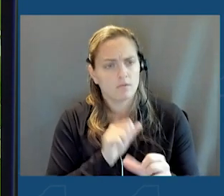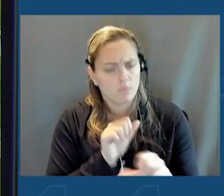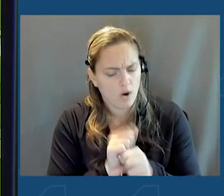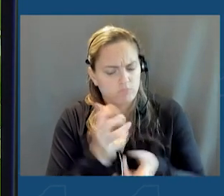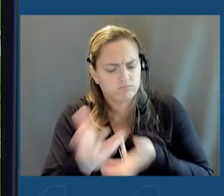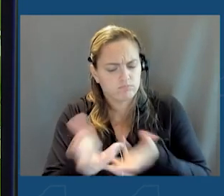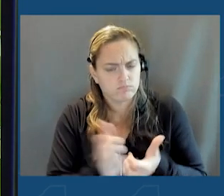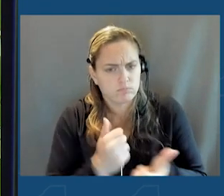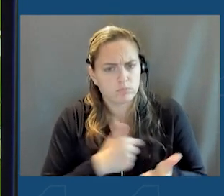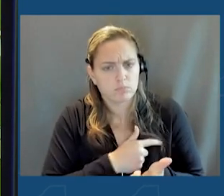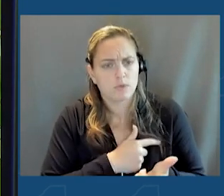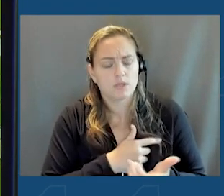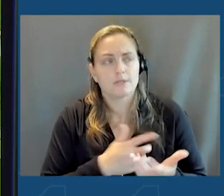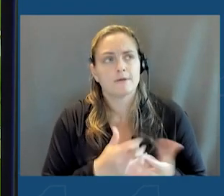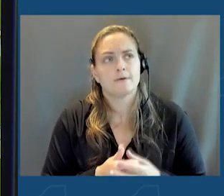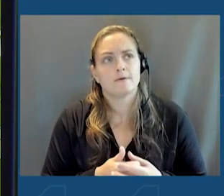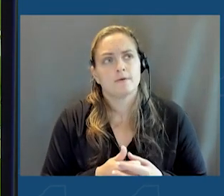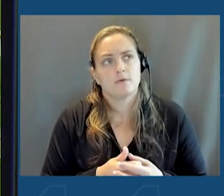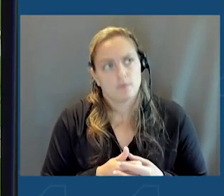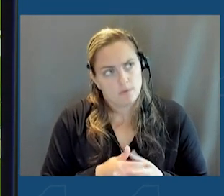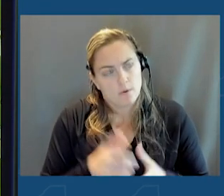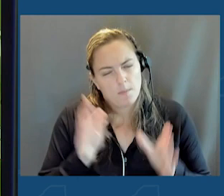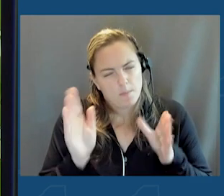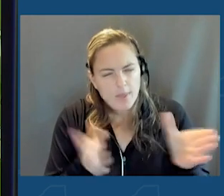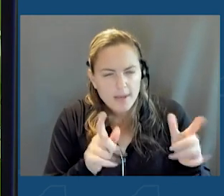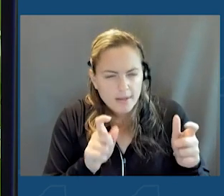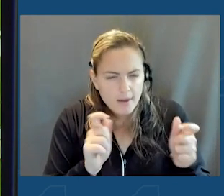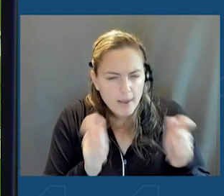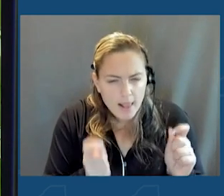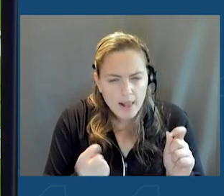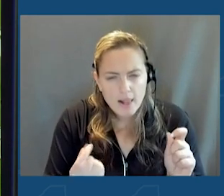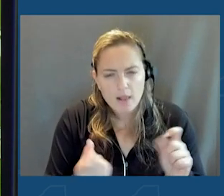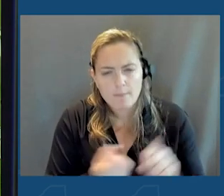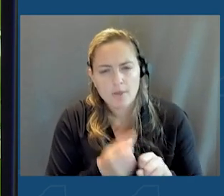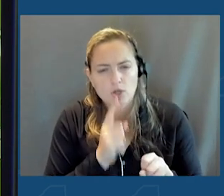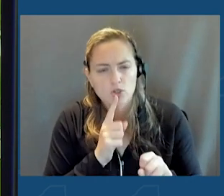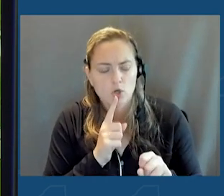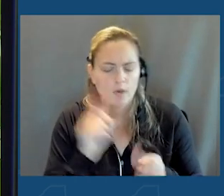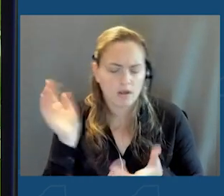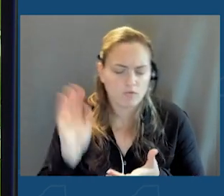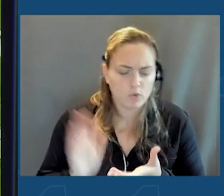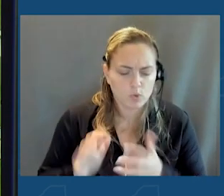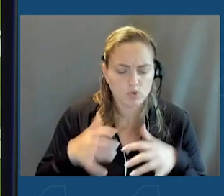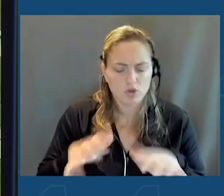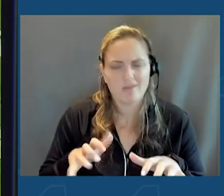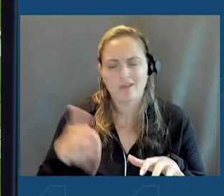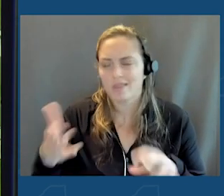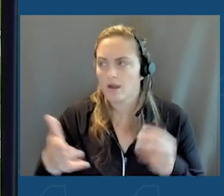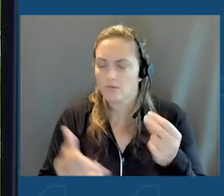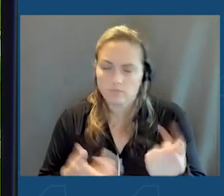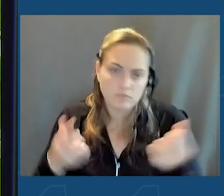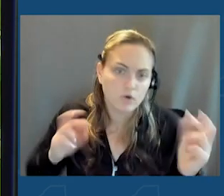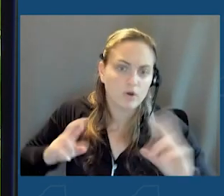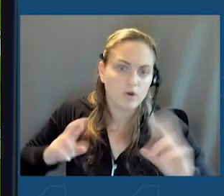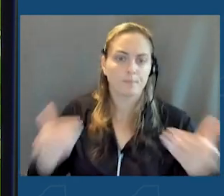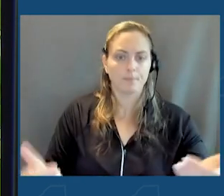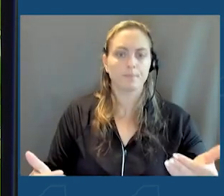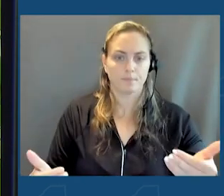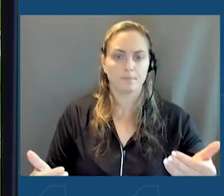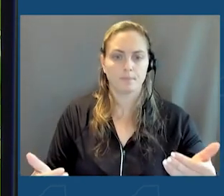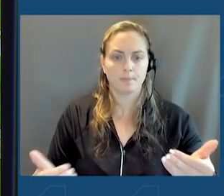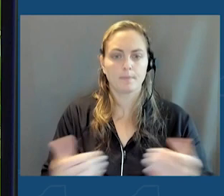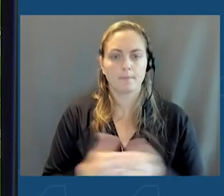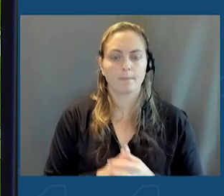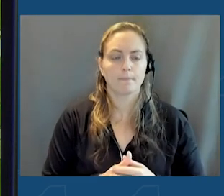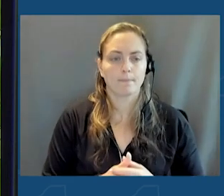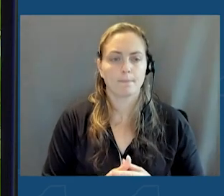when certain the plan needed to be tweaked a little so that we can ease up traffic. He was there front and center, getting it done. And I said